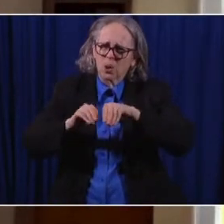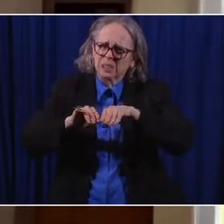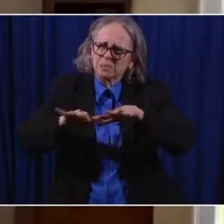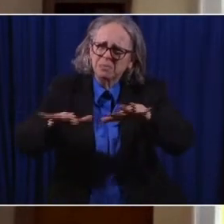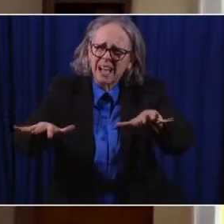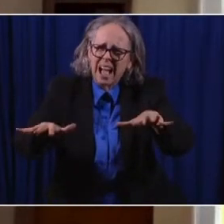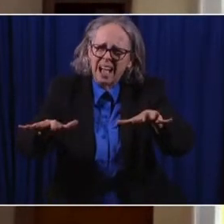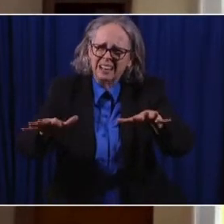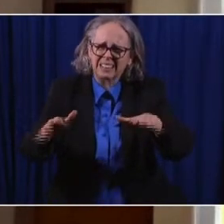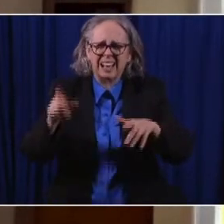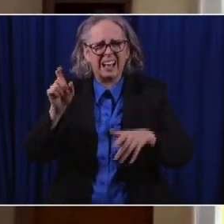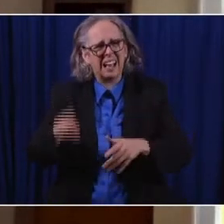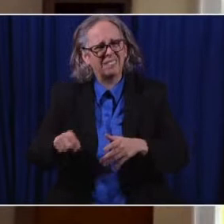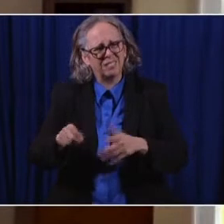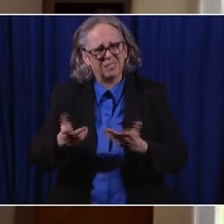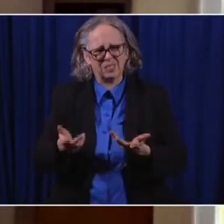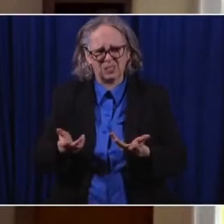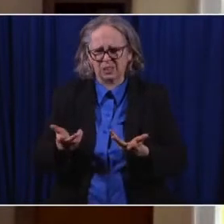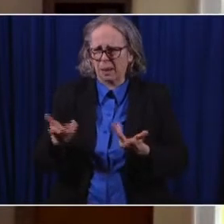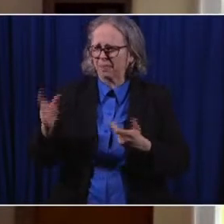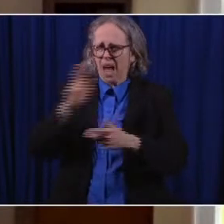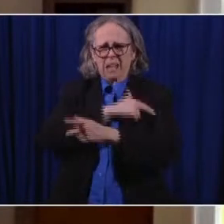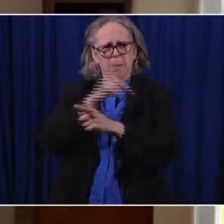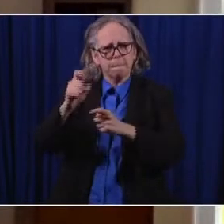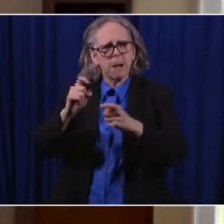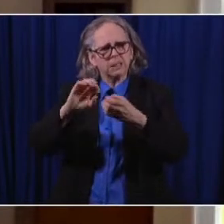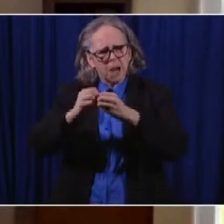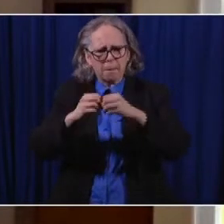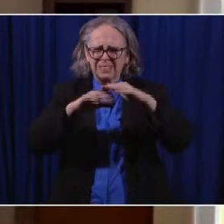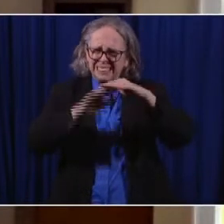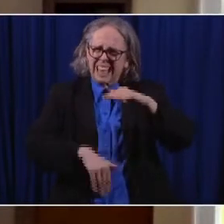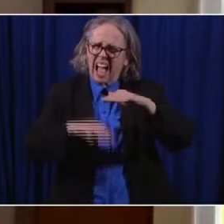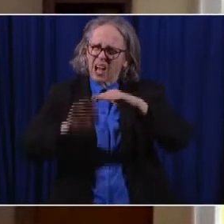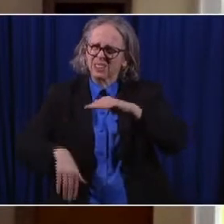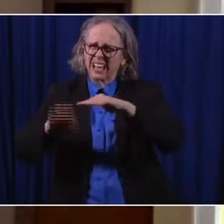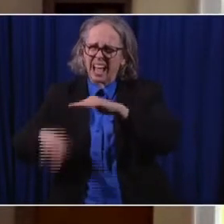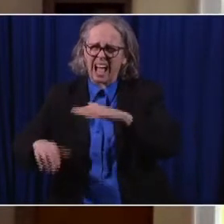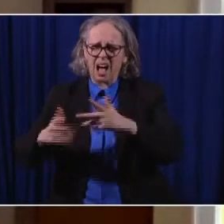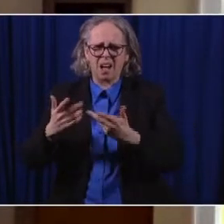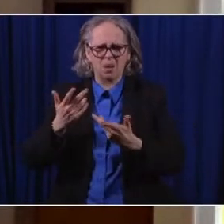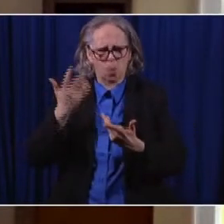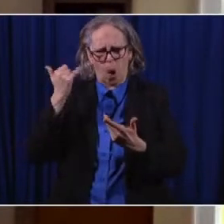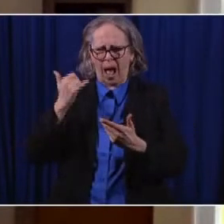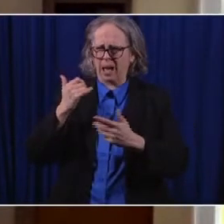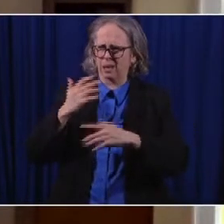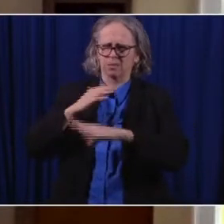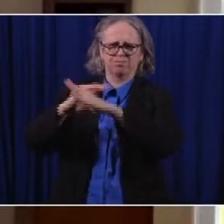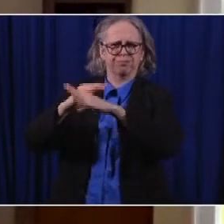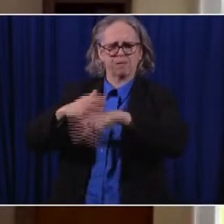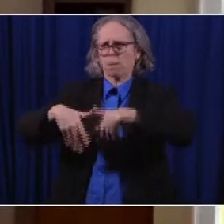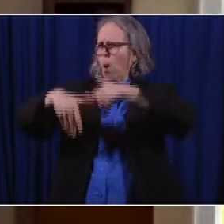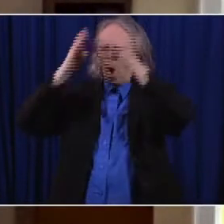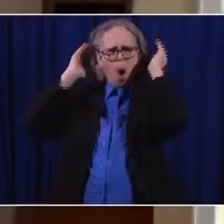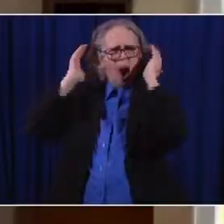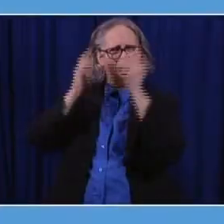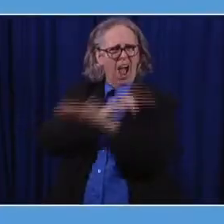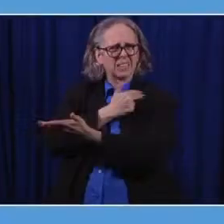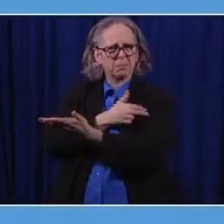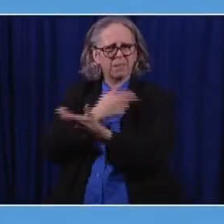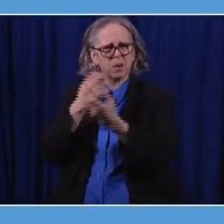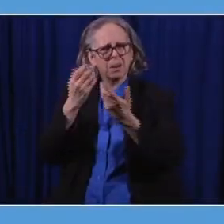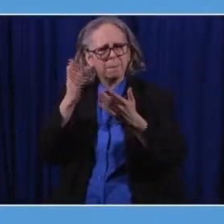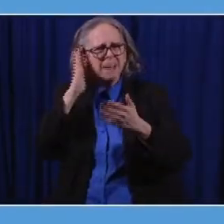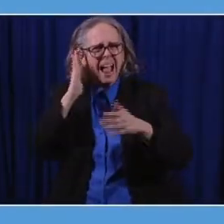We must continue to try to do everything we can to prevent overwhelming the hospitals. The data today tells